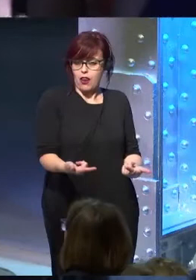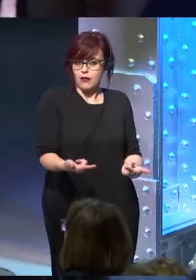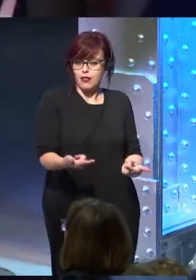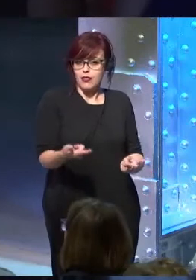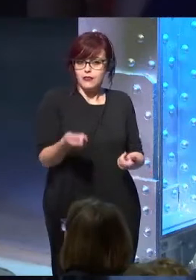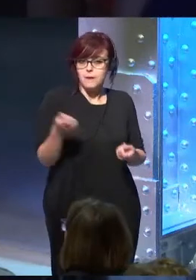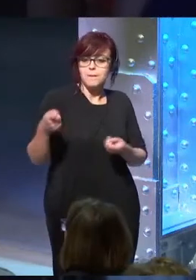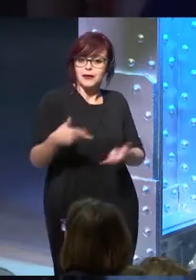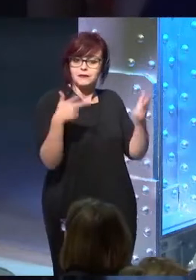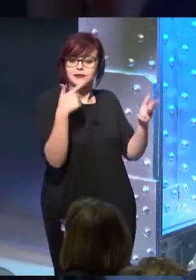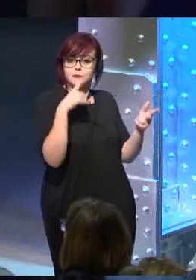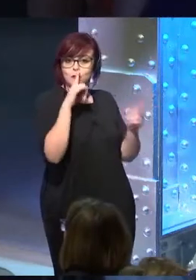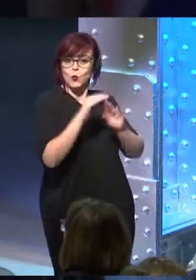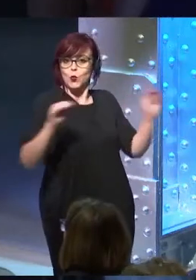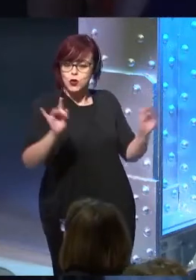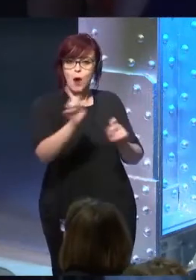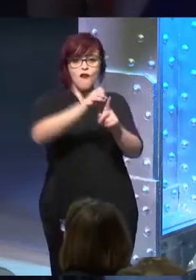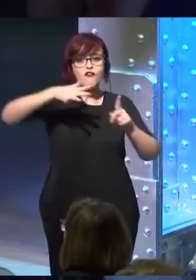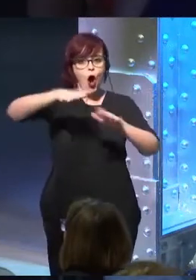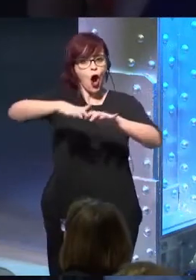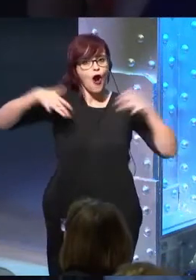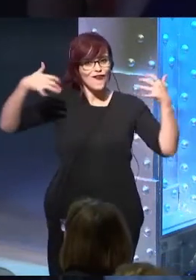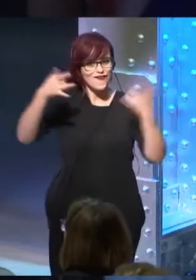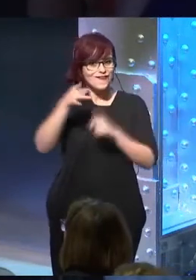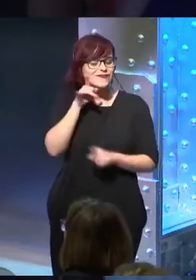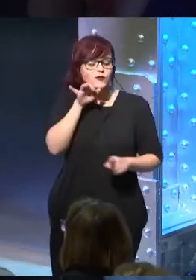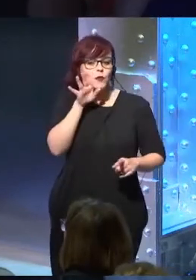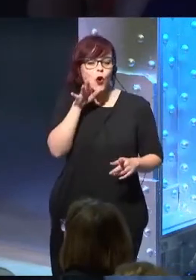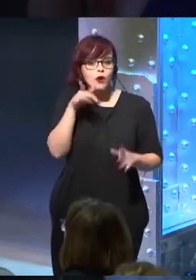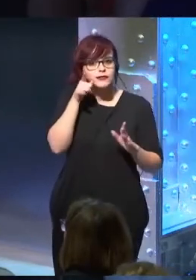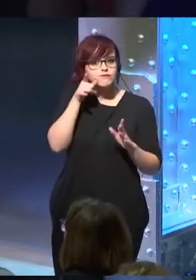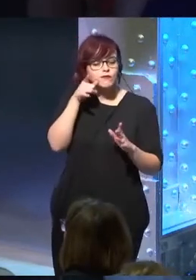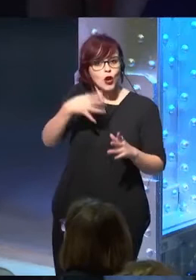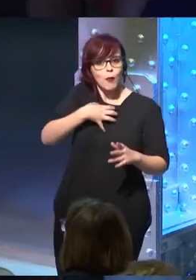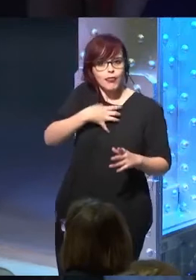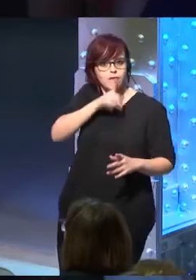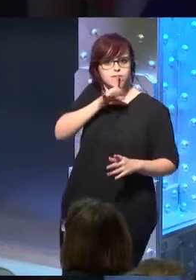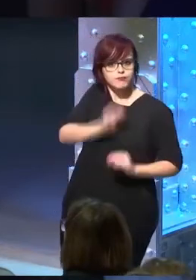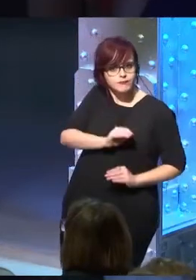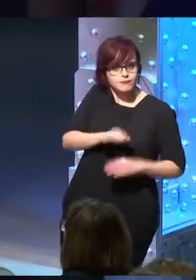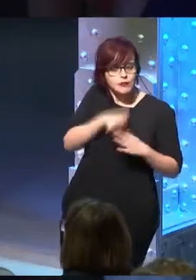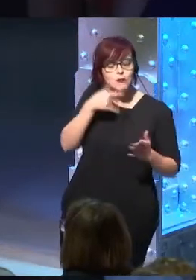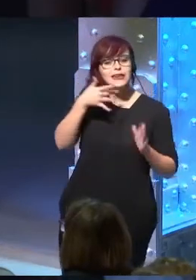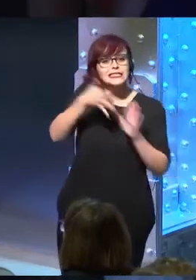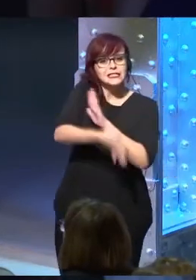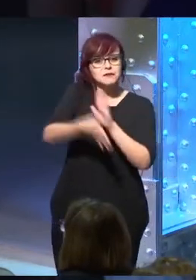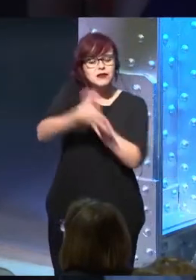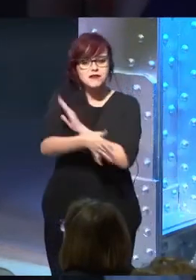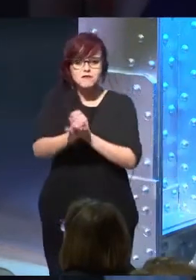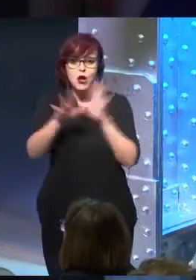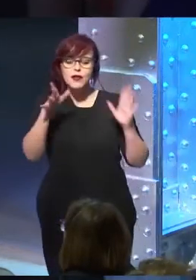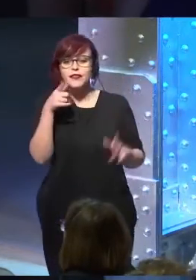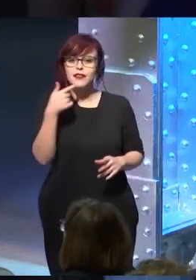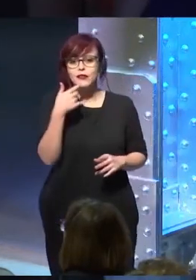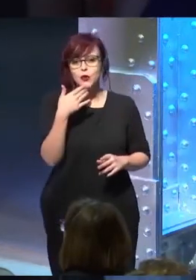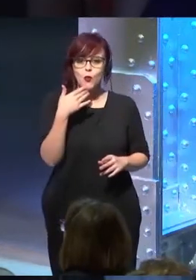His descriptions are very revealing. He writes of them all as freaks. Women speaking in the forum, that's